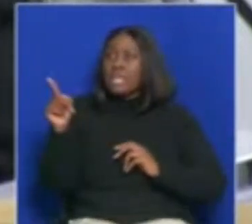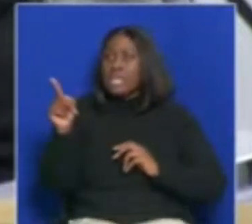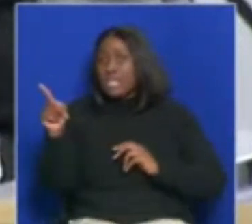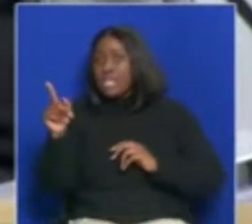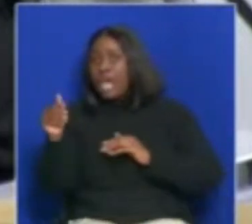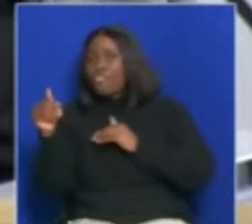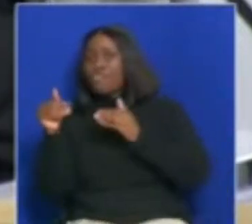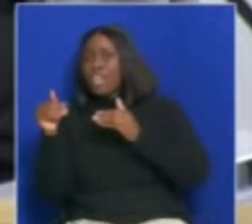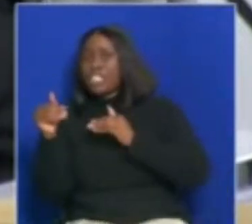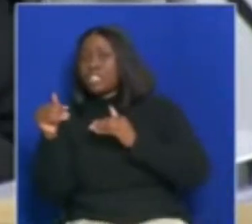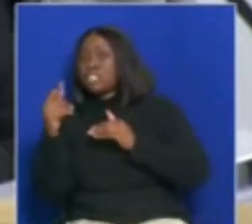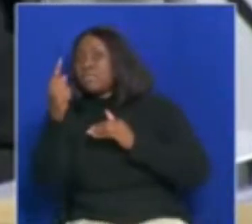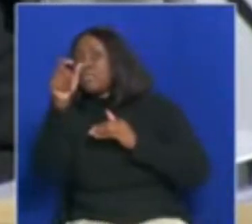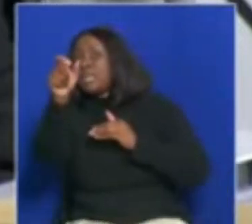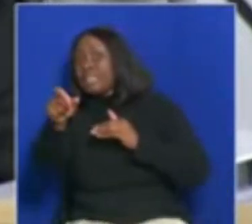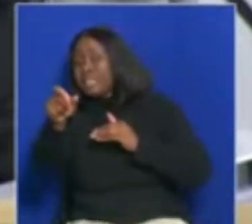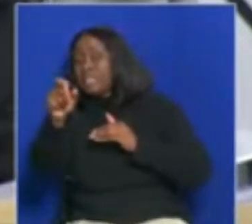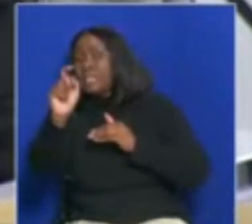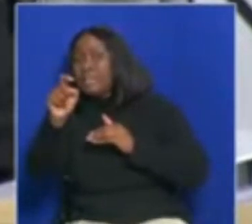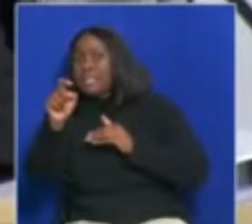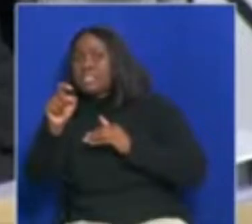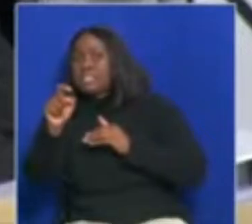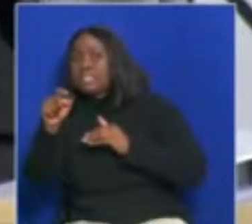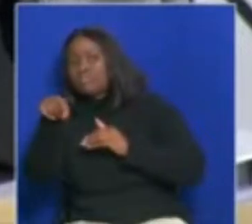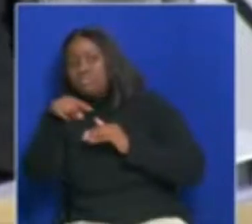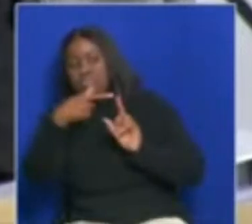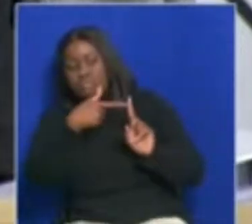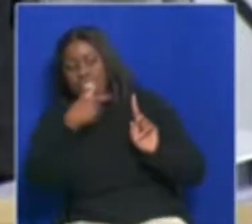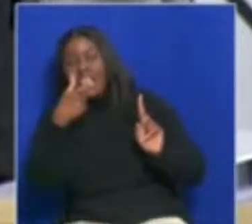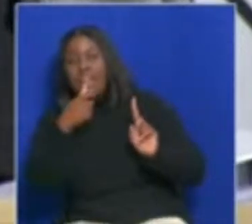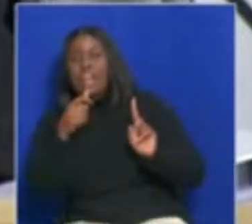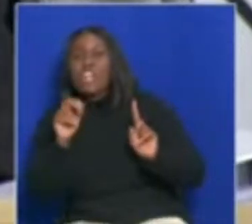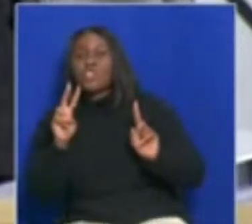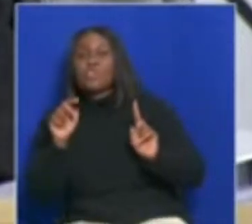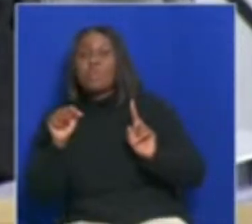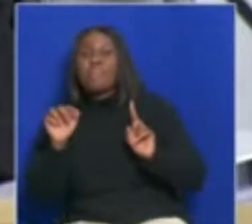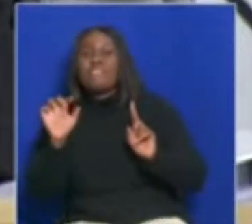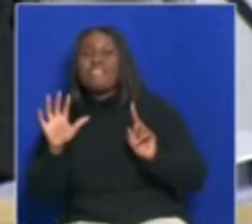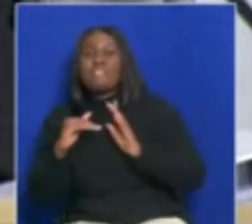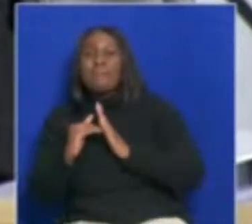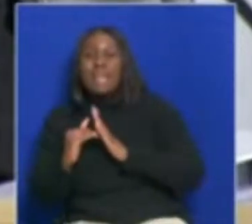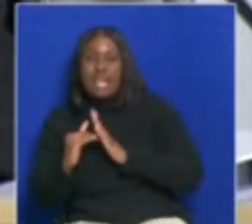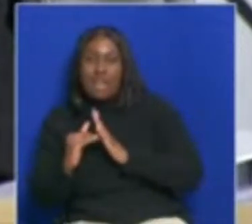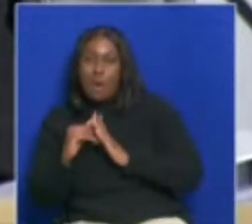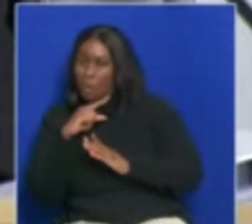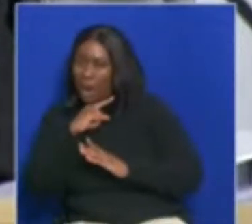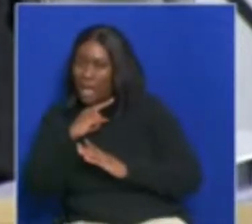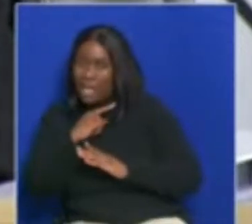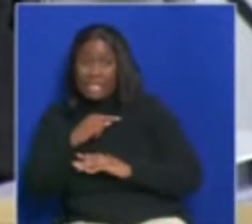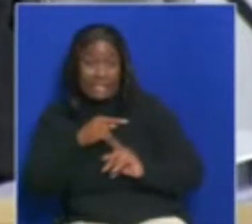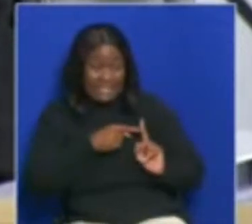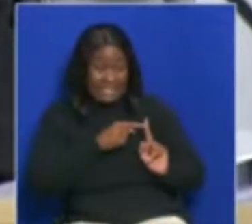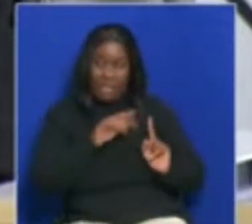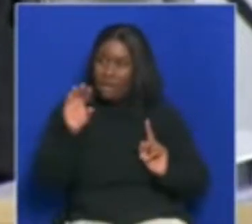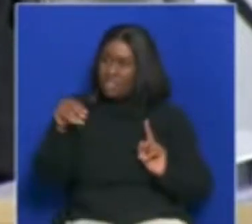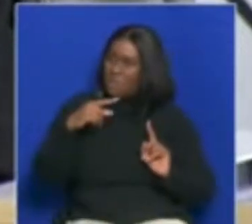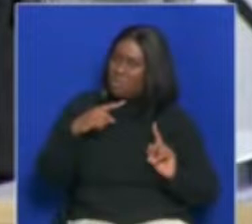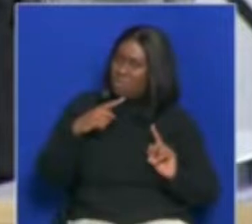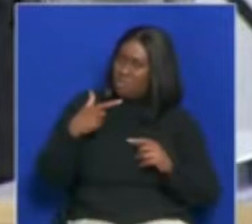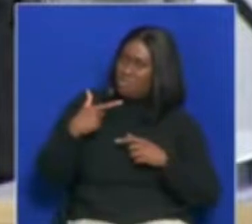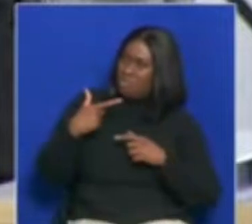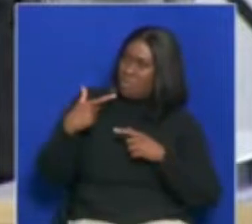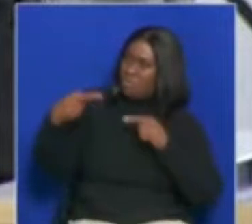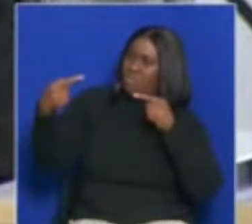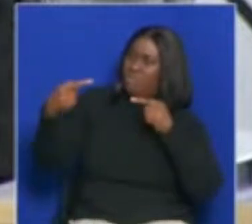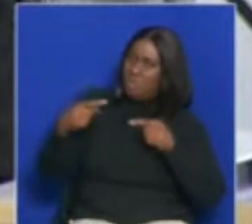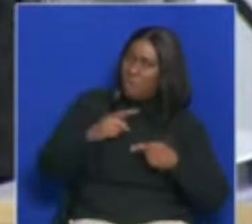It's clear in the recording. He asked Clive Nyker, why you got a problem with me, and how is it that you put